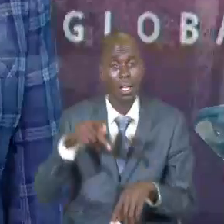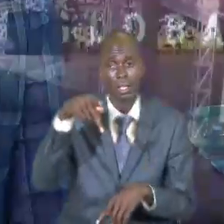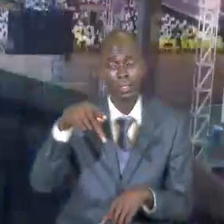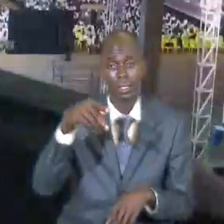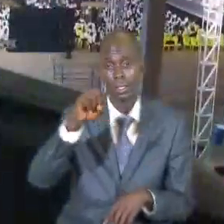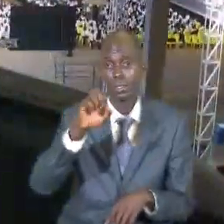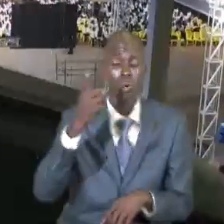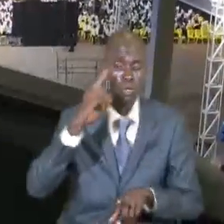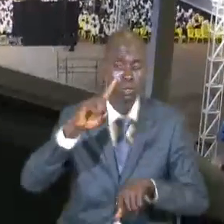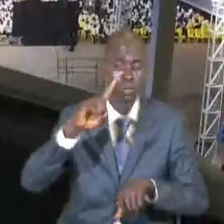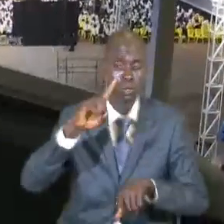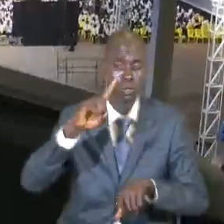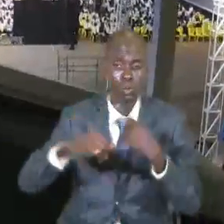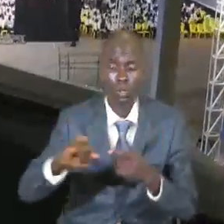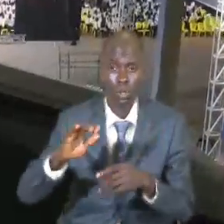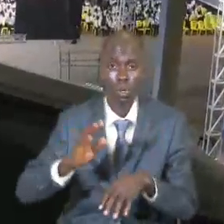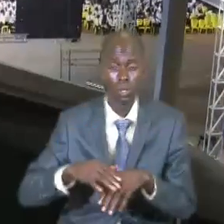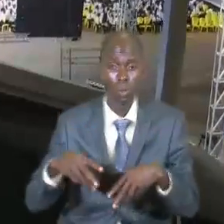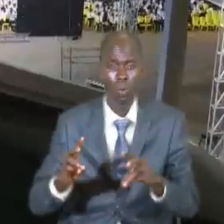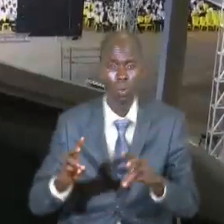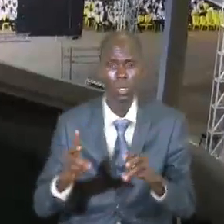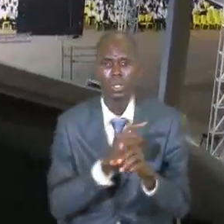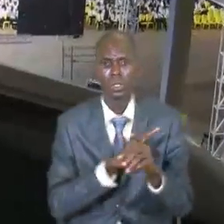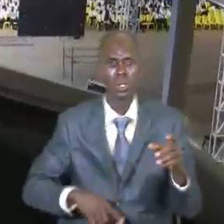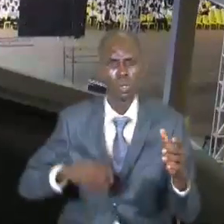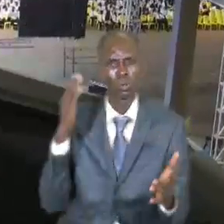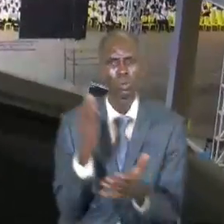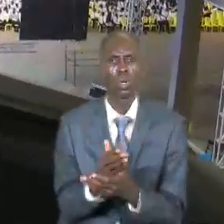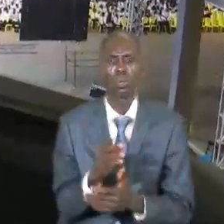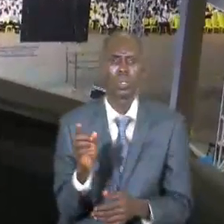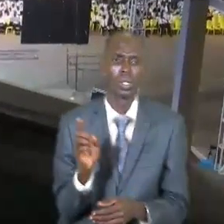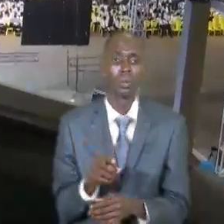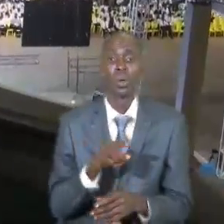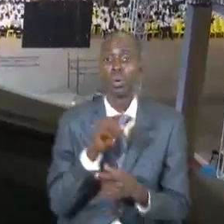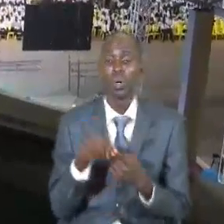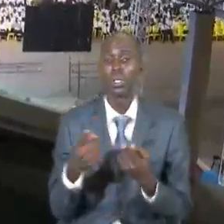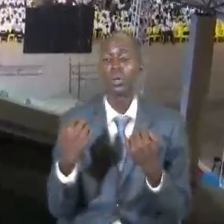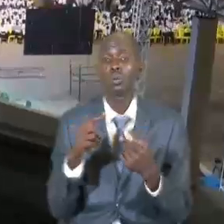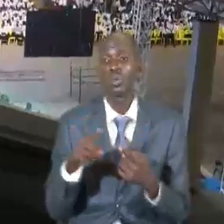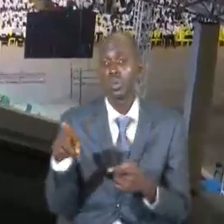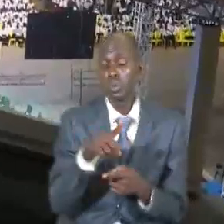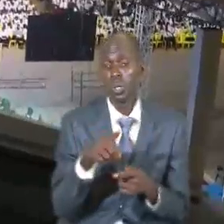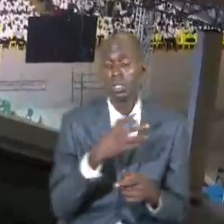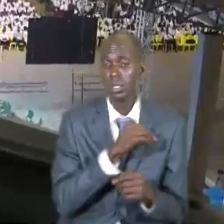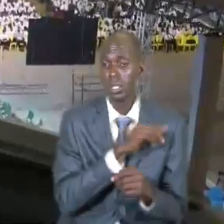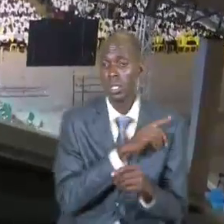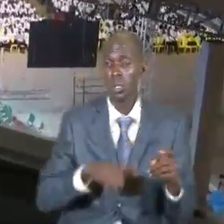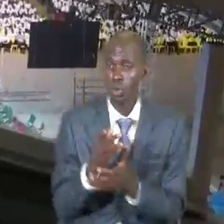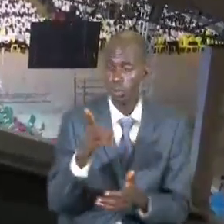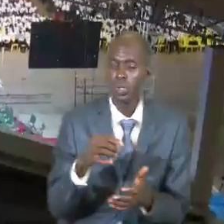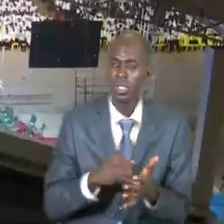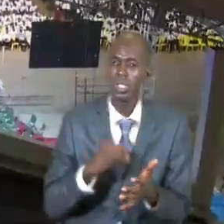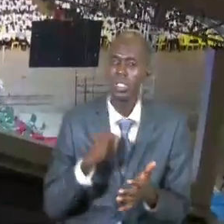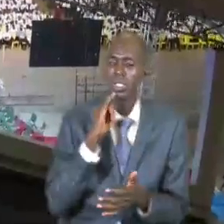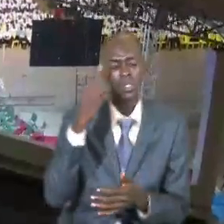him. The Lord, when he comes to you and he stops you, is for a good reason. It's to say, you can do better than this. You